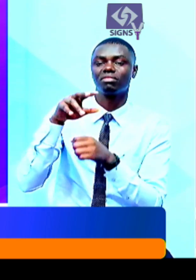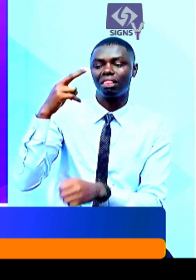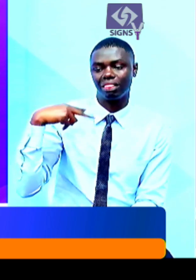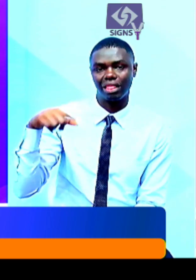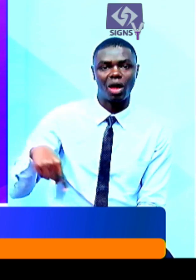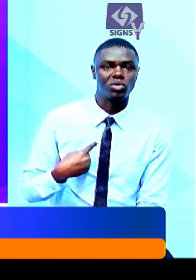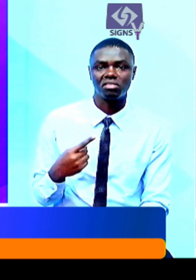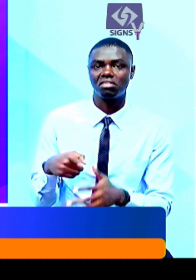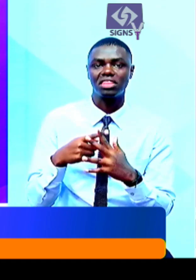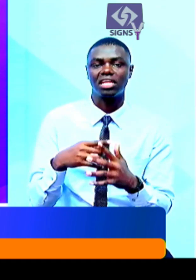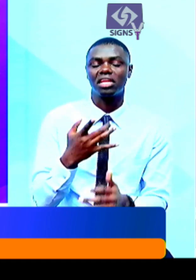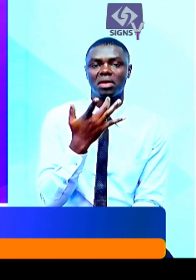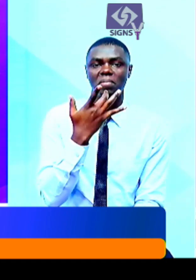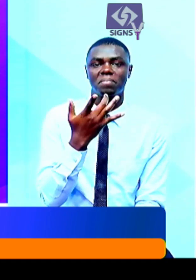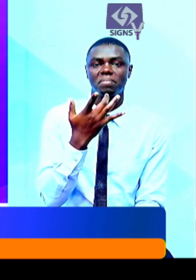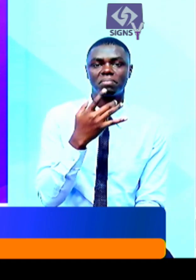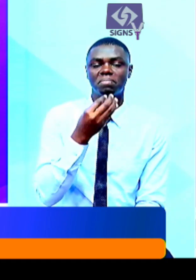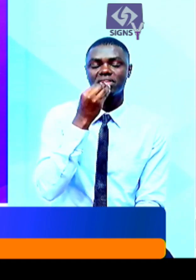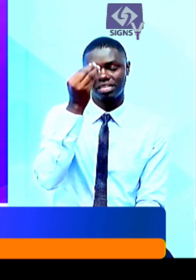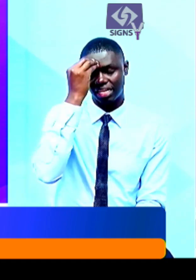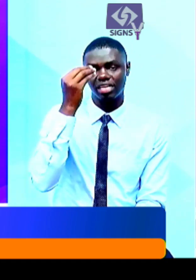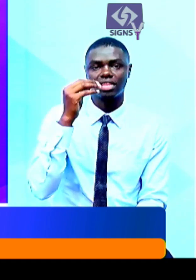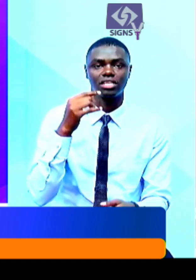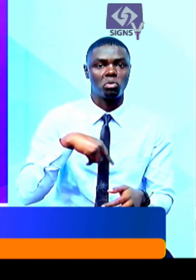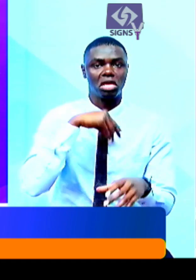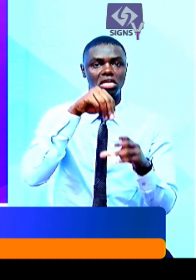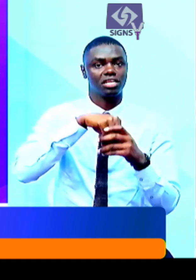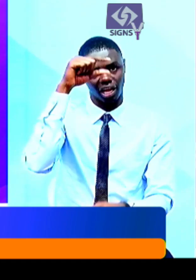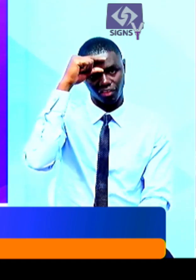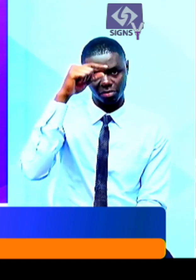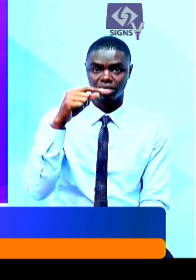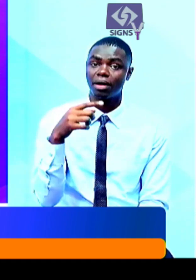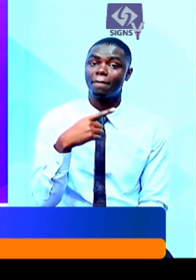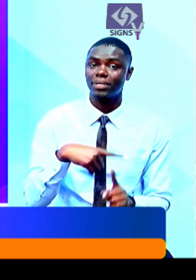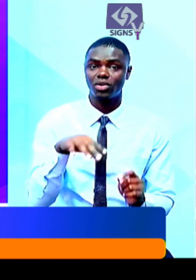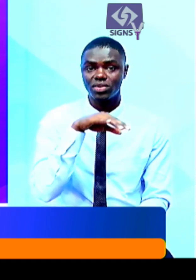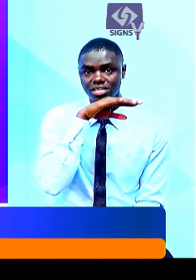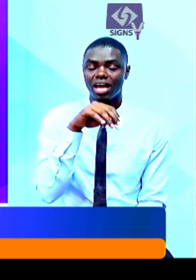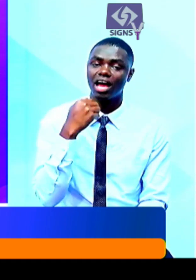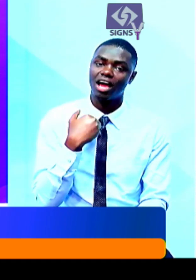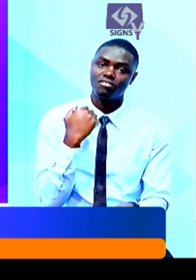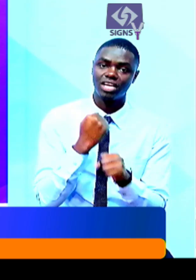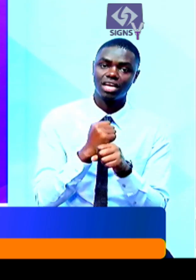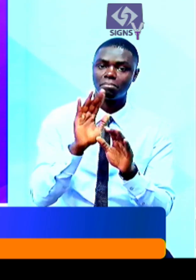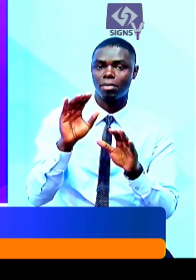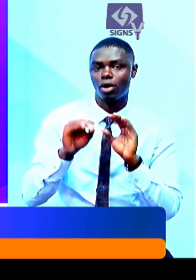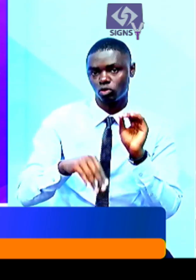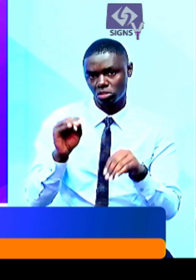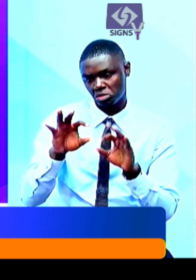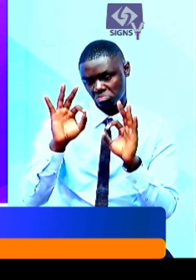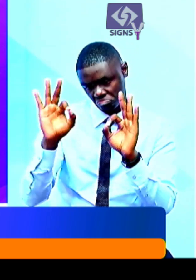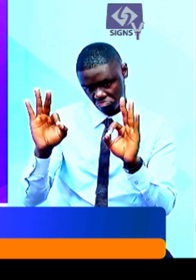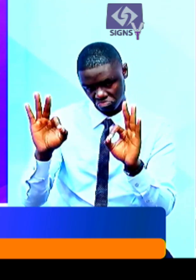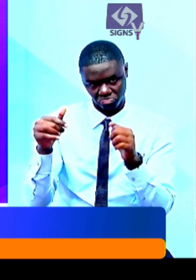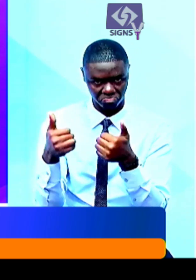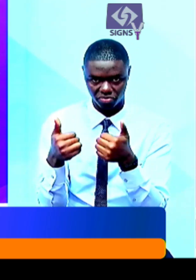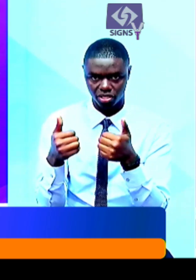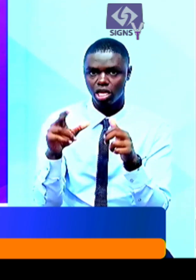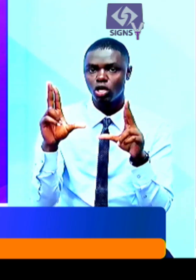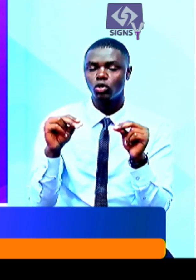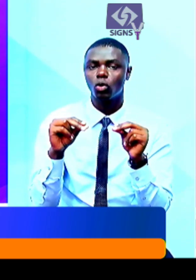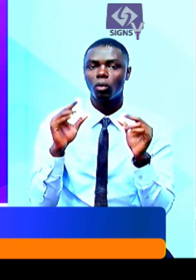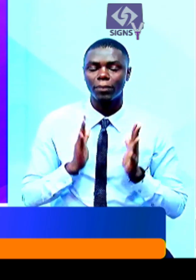then pretending we are in government. That's what makes me sad. But nevertheless, Raila Odinga has done his contribution. Fantastically so. No one can